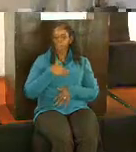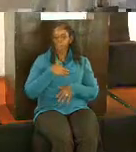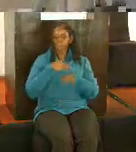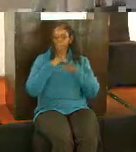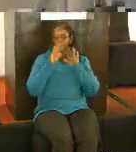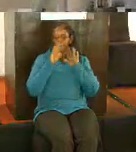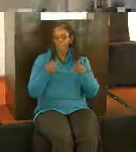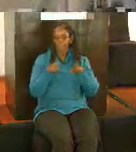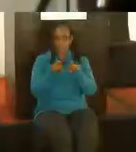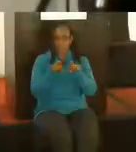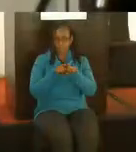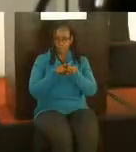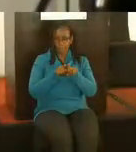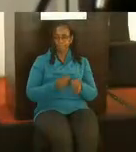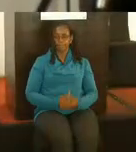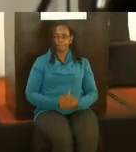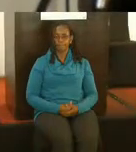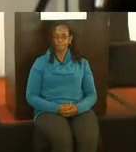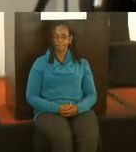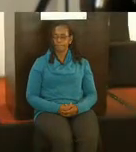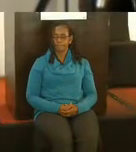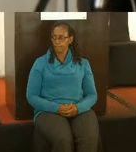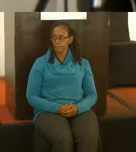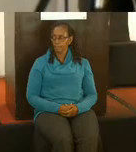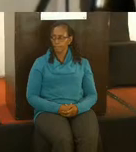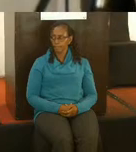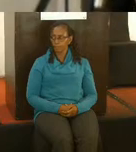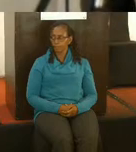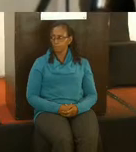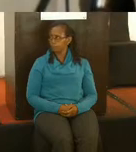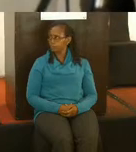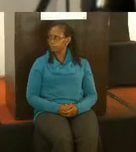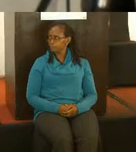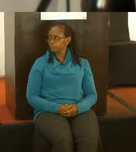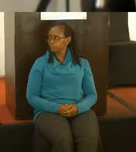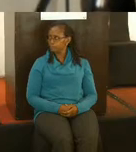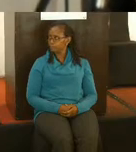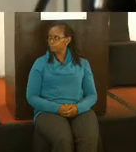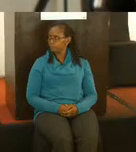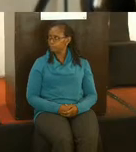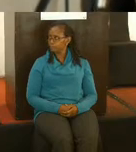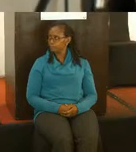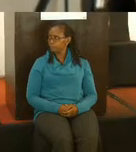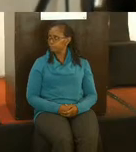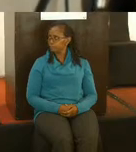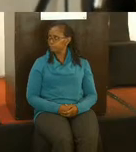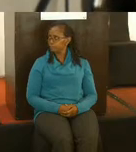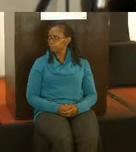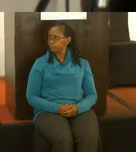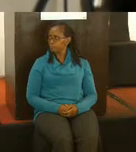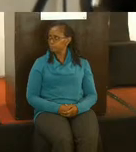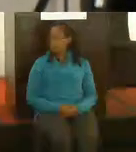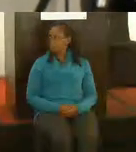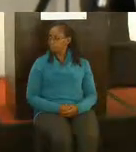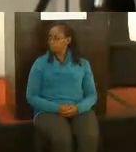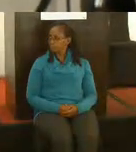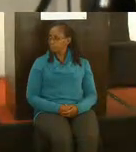be the same she said I'm praying for my babies